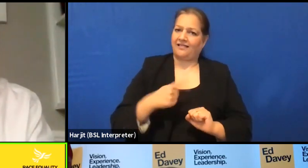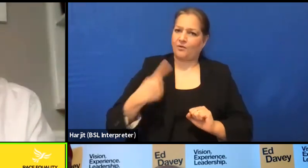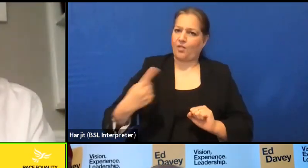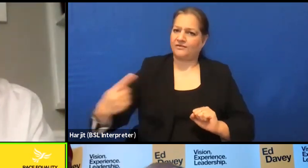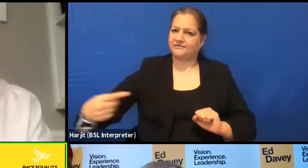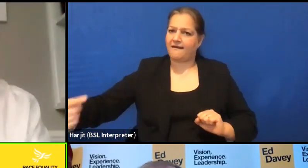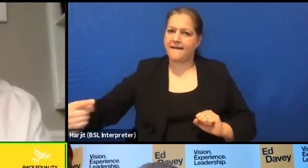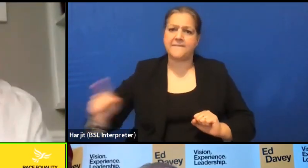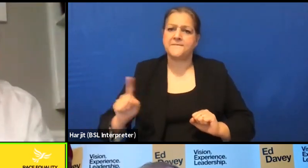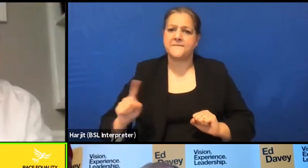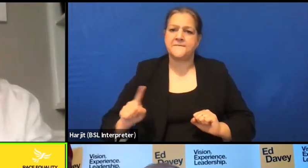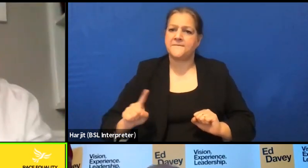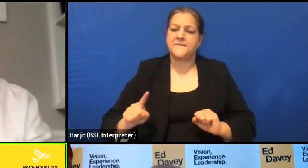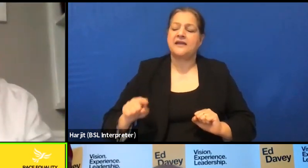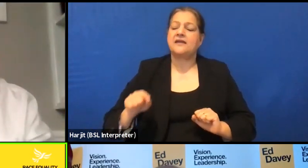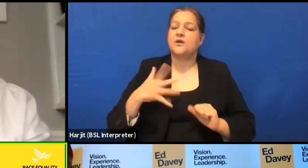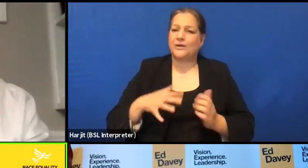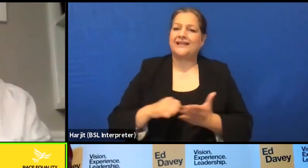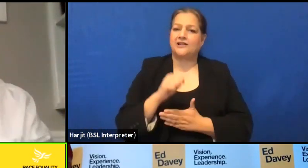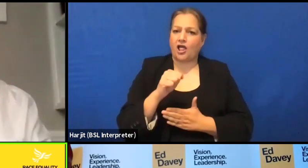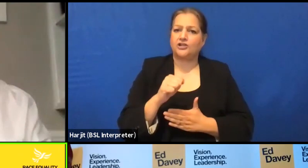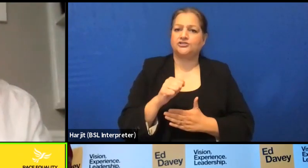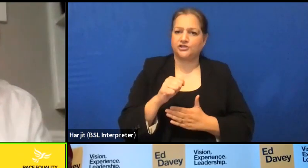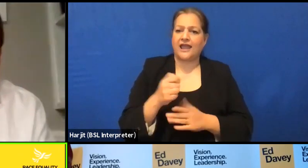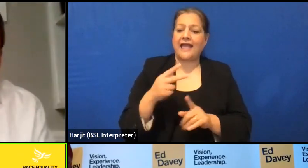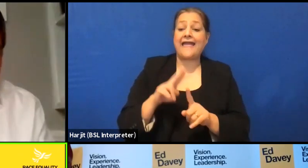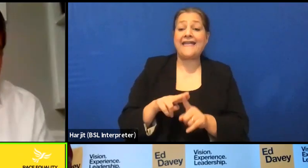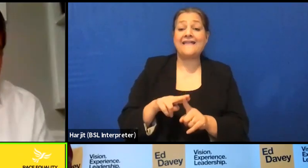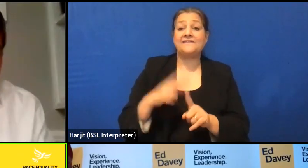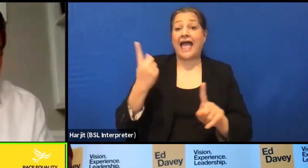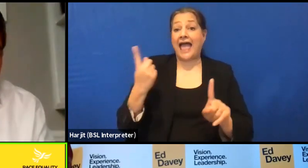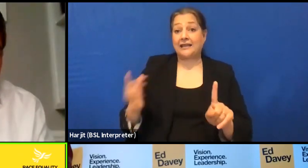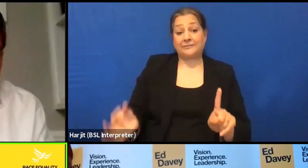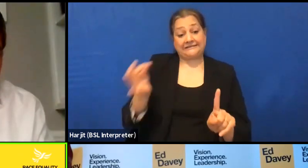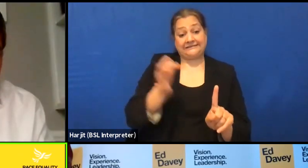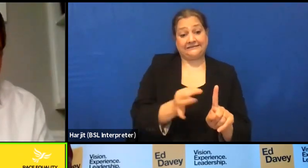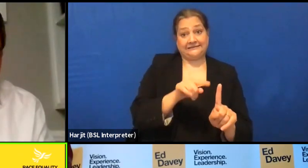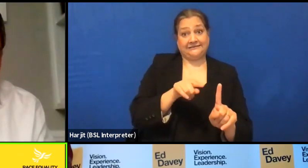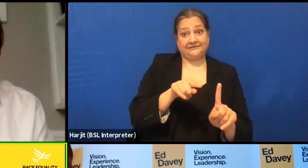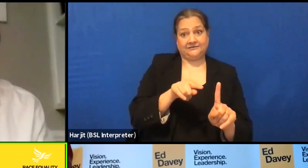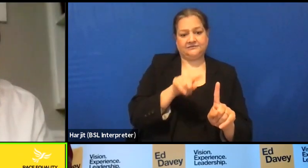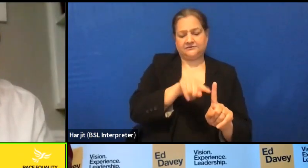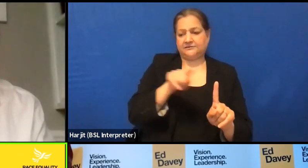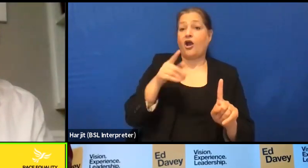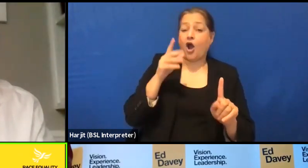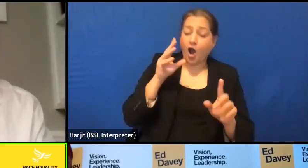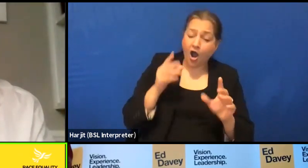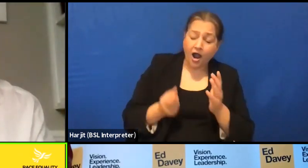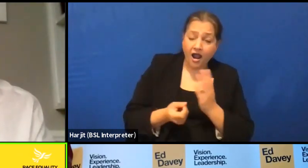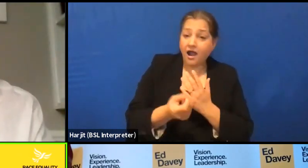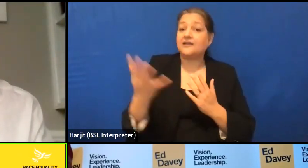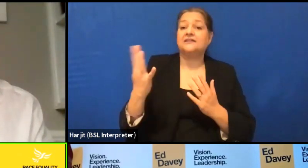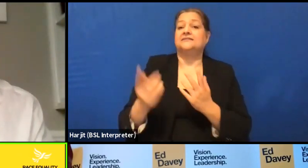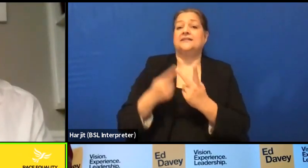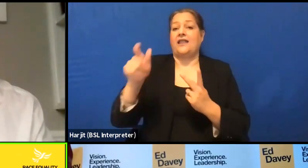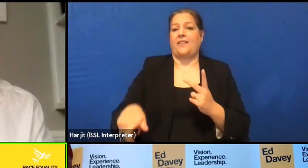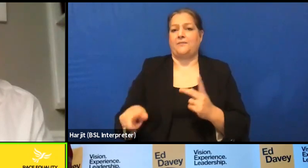to get to a point in the culture where if someone says this, they are called out immediately on the spot by someone